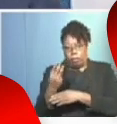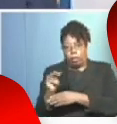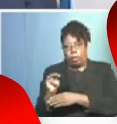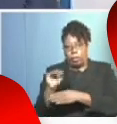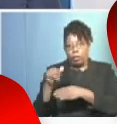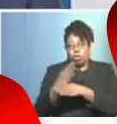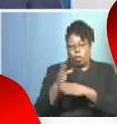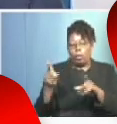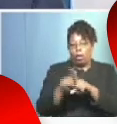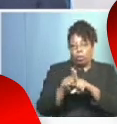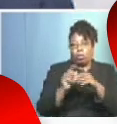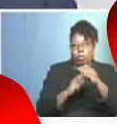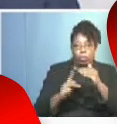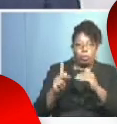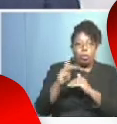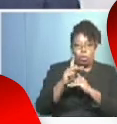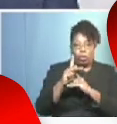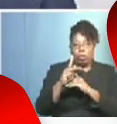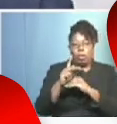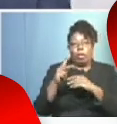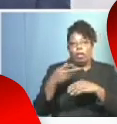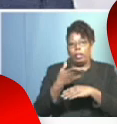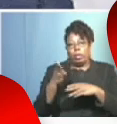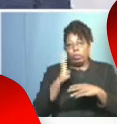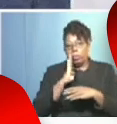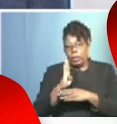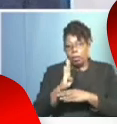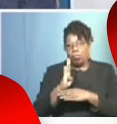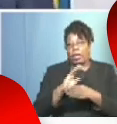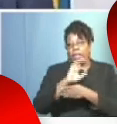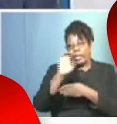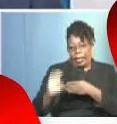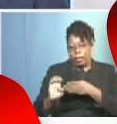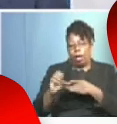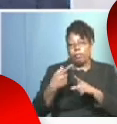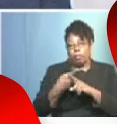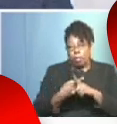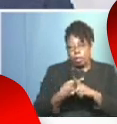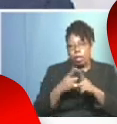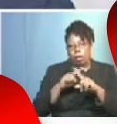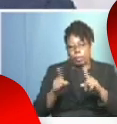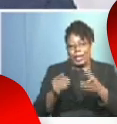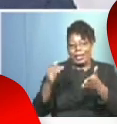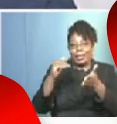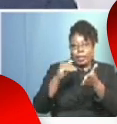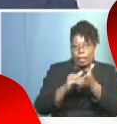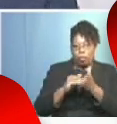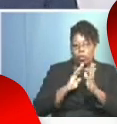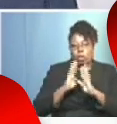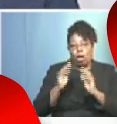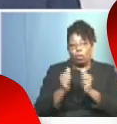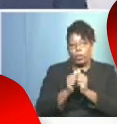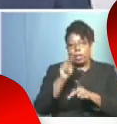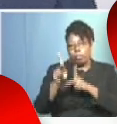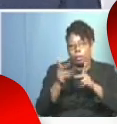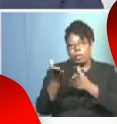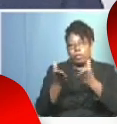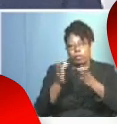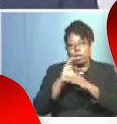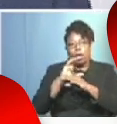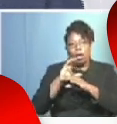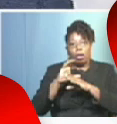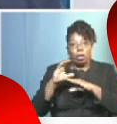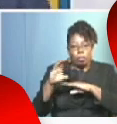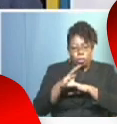as promotion. There will be a subsequent exercise, hopefully by the end of the month. But again, we're in talks with the Public Service Commission and the